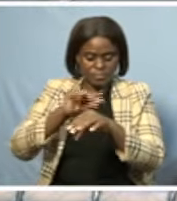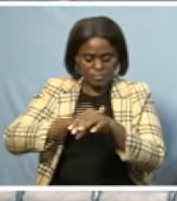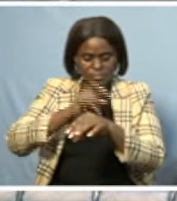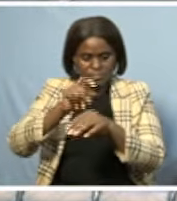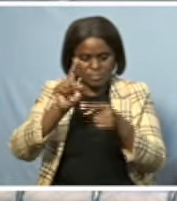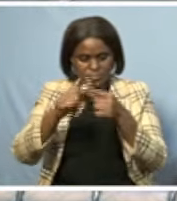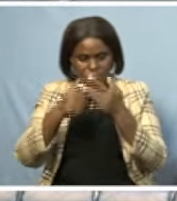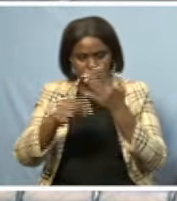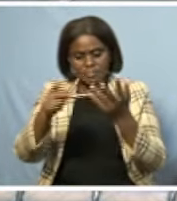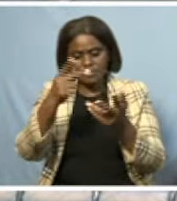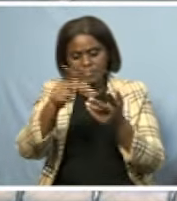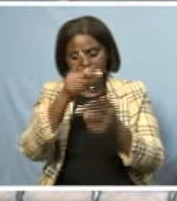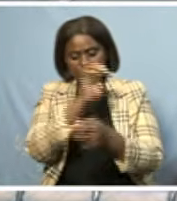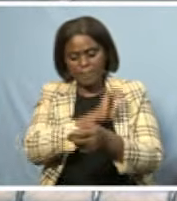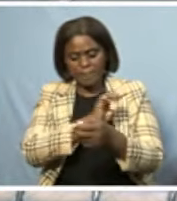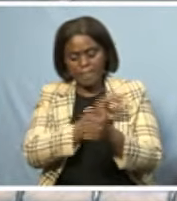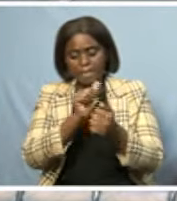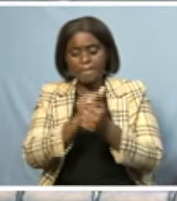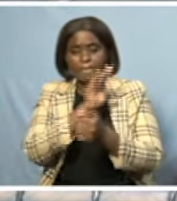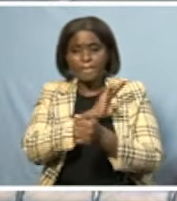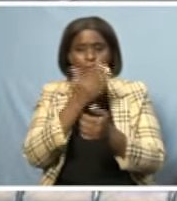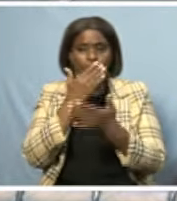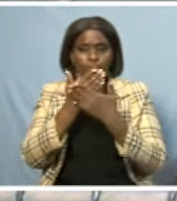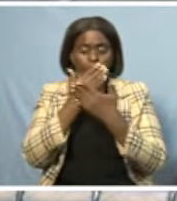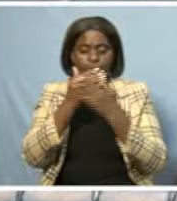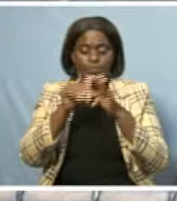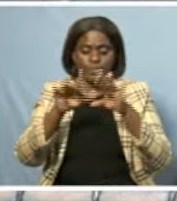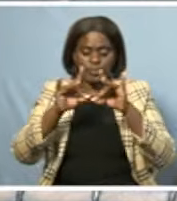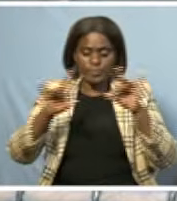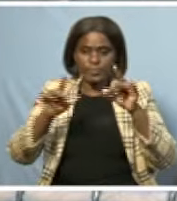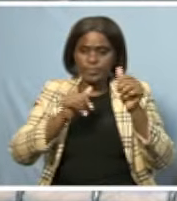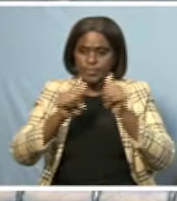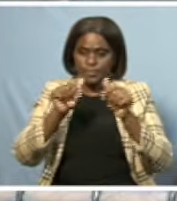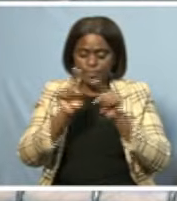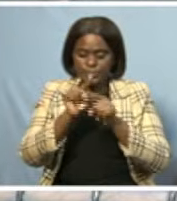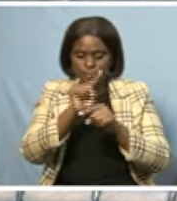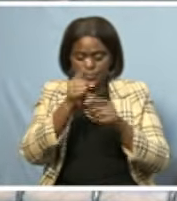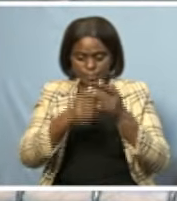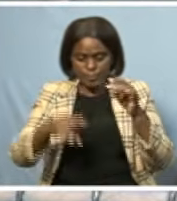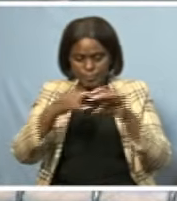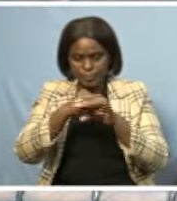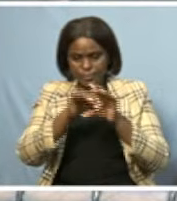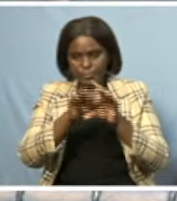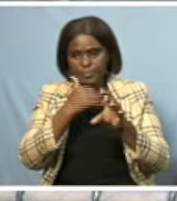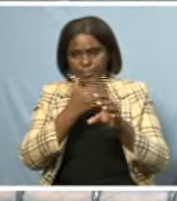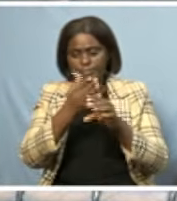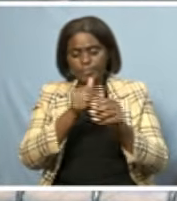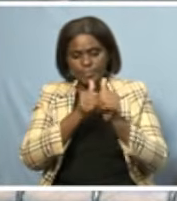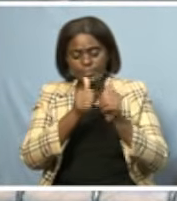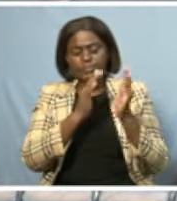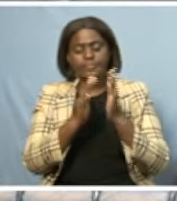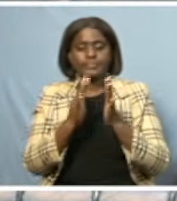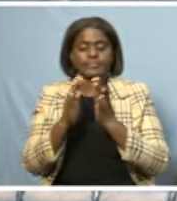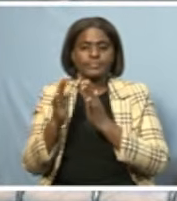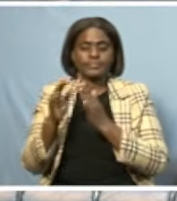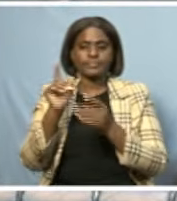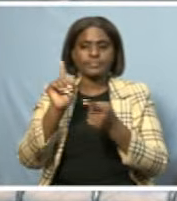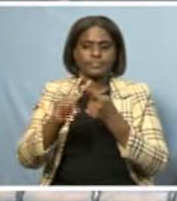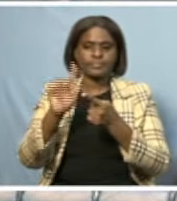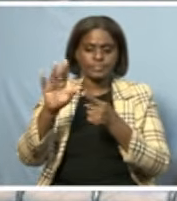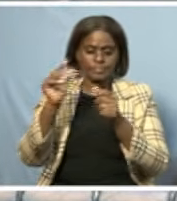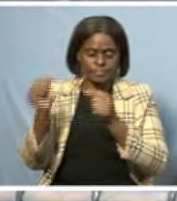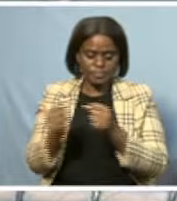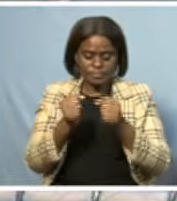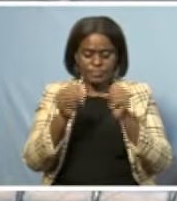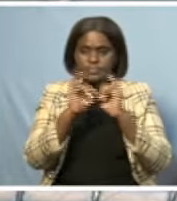therefore to prioritize ethics and morality in land administration. These include undertaking the following measures. 1,